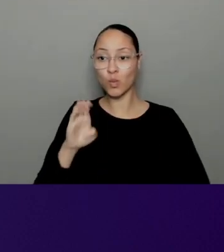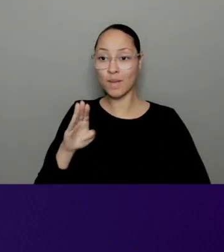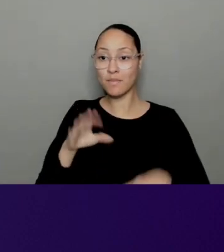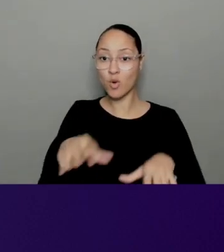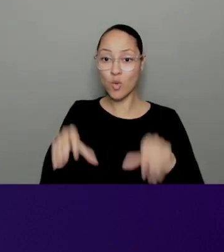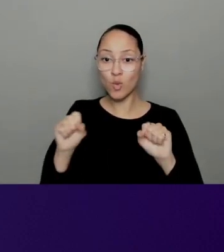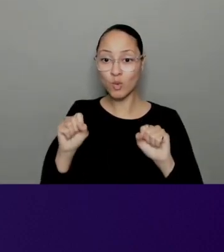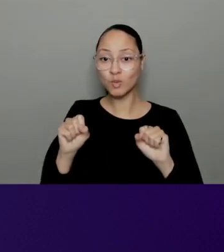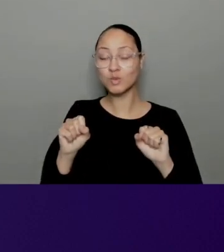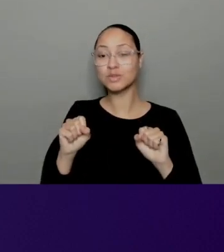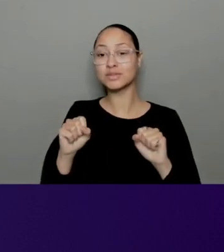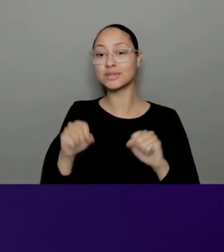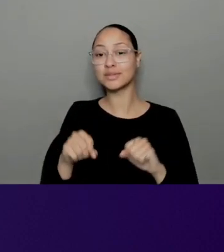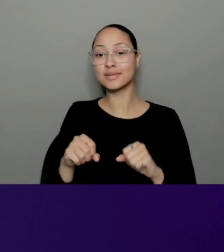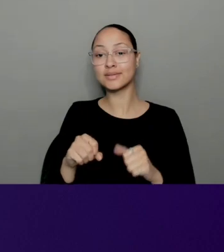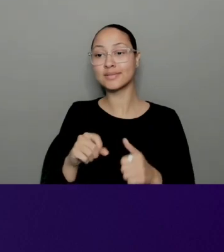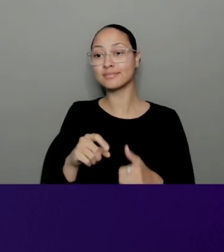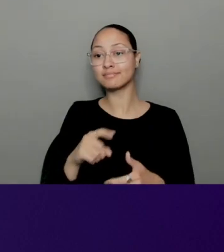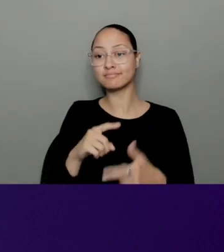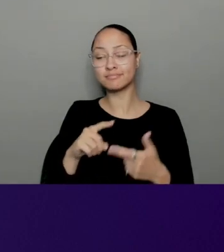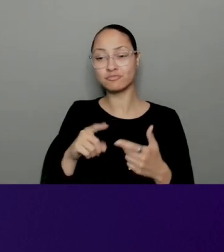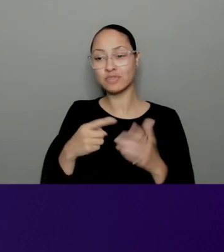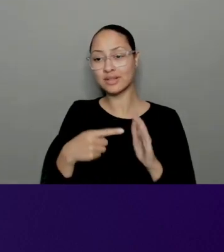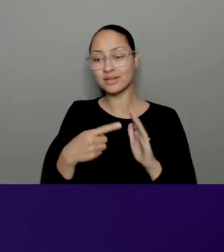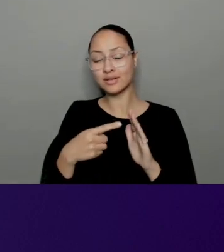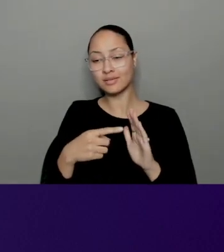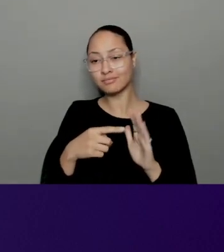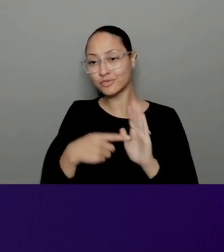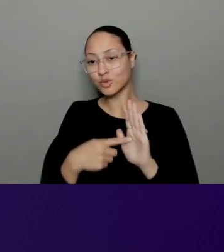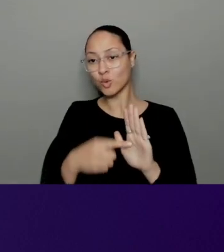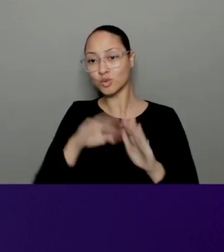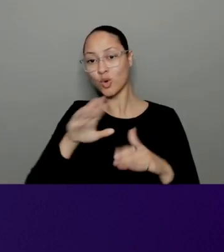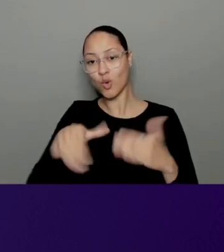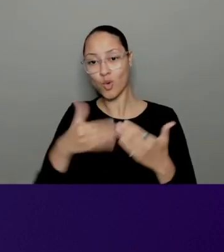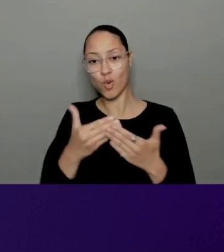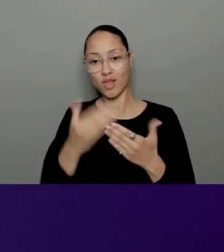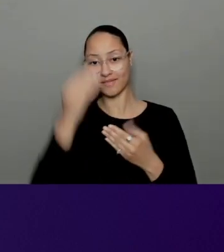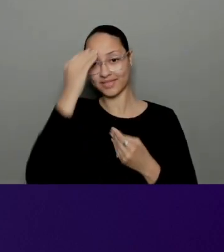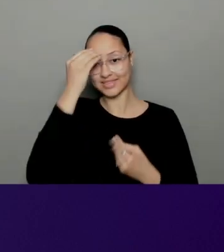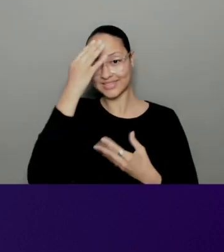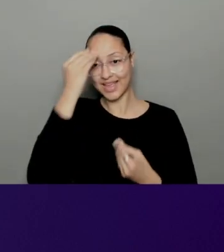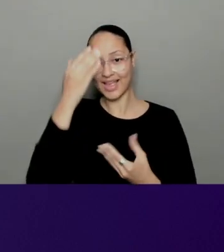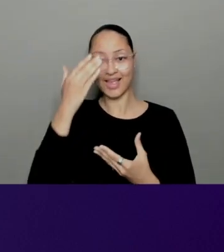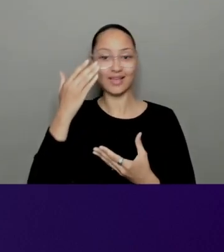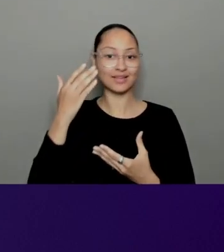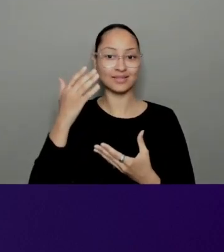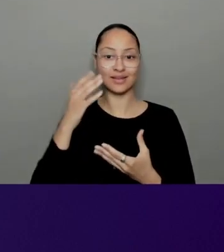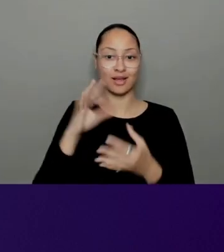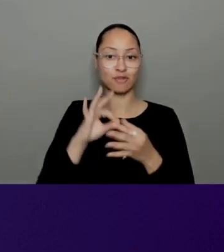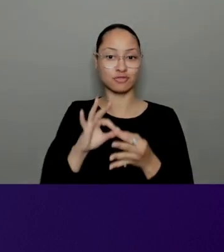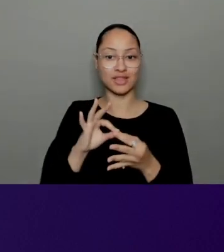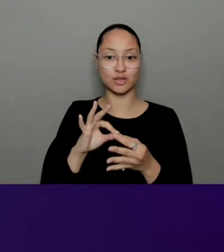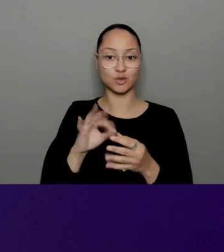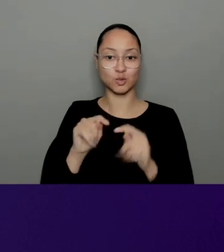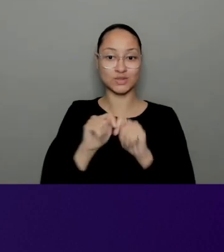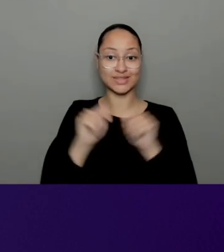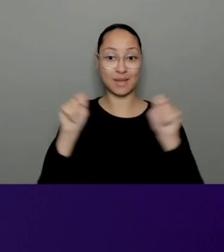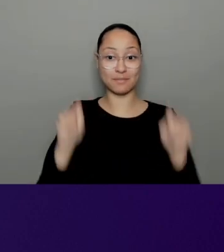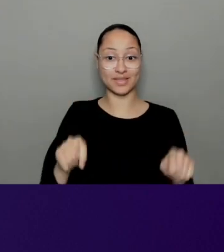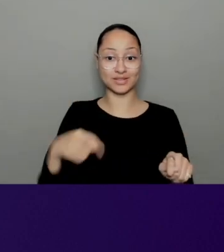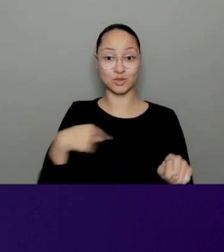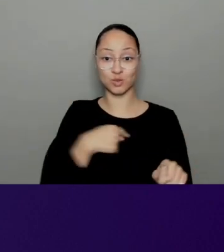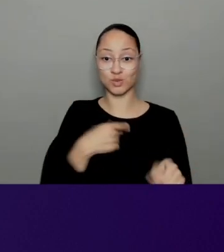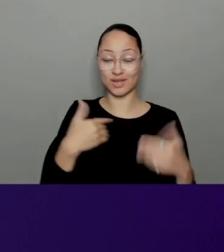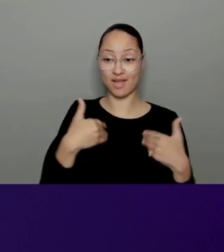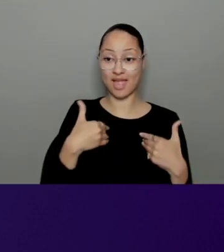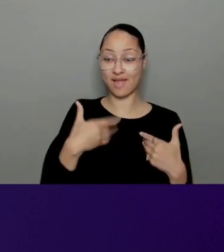GraphQL-based resolvers to store all the data, all the template about different templates that are there in the front end. And